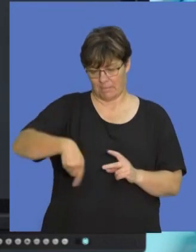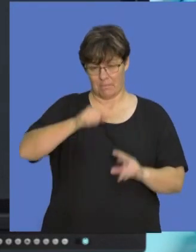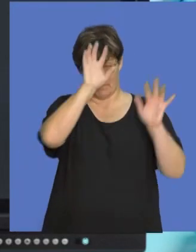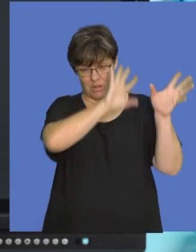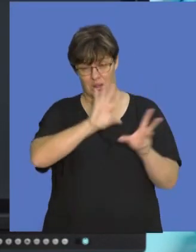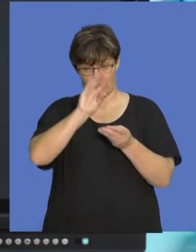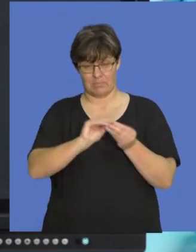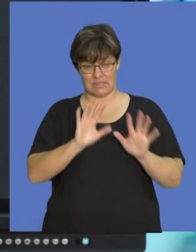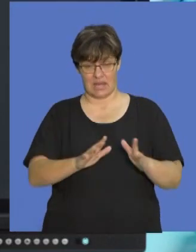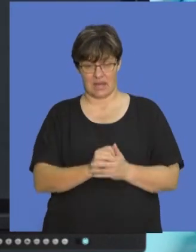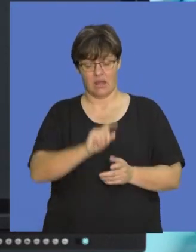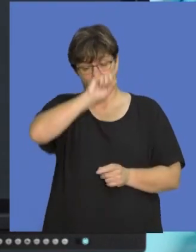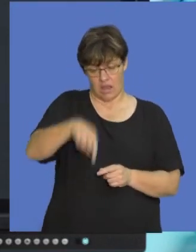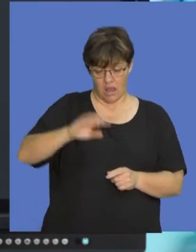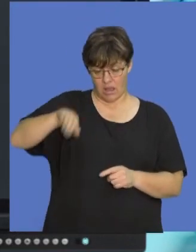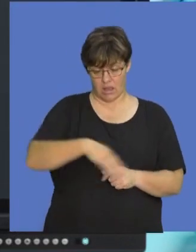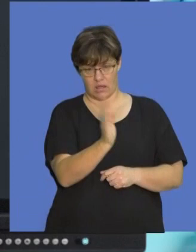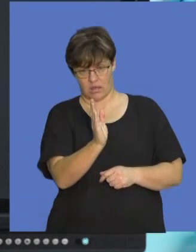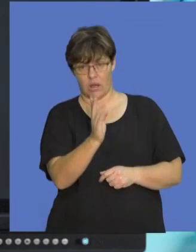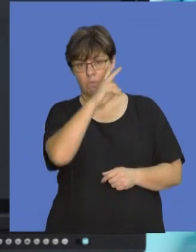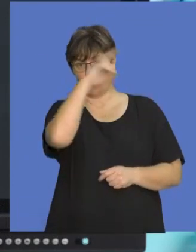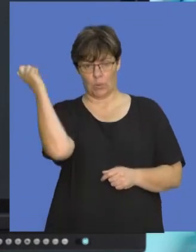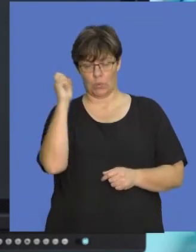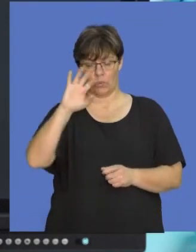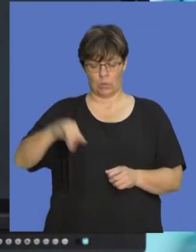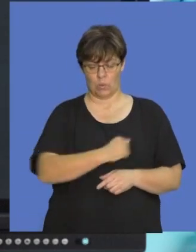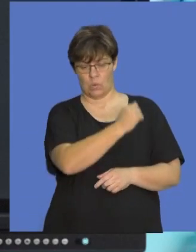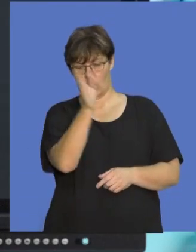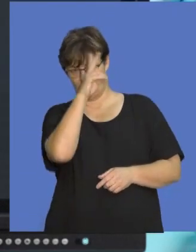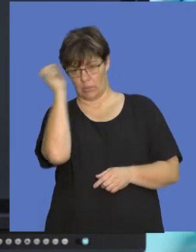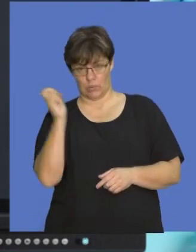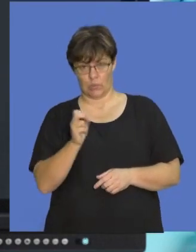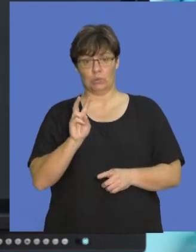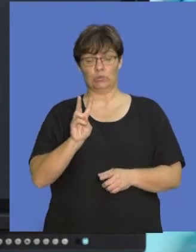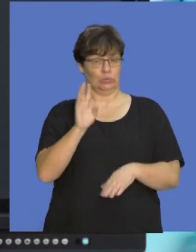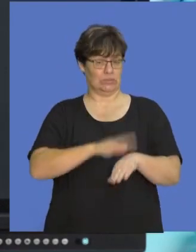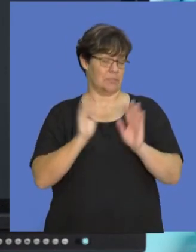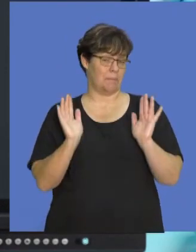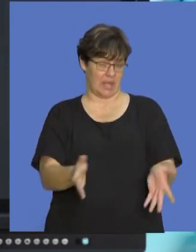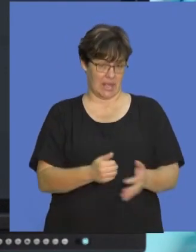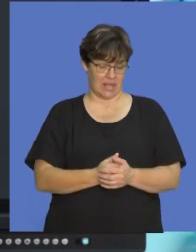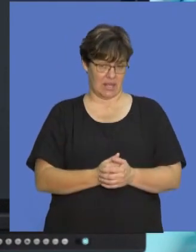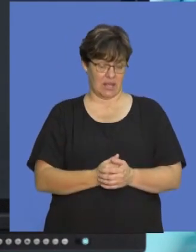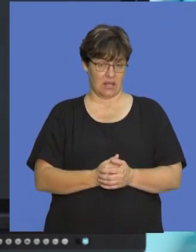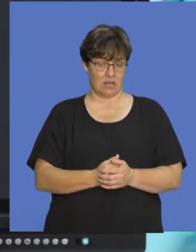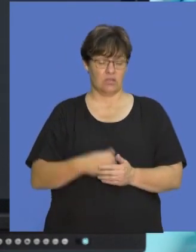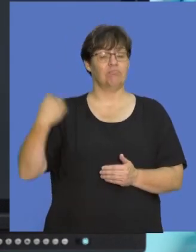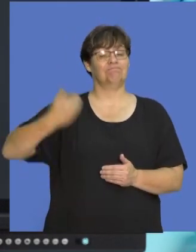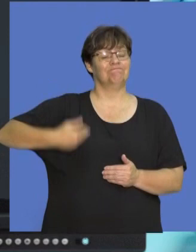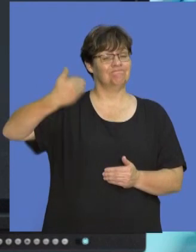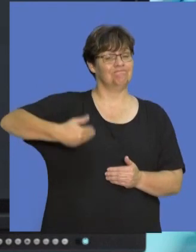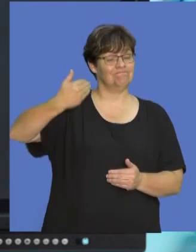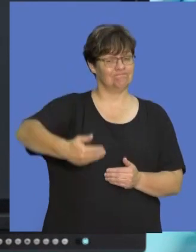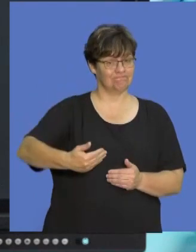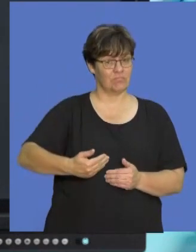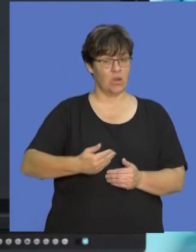find that the number of times that the spinner lands on blue, for example, is only 2, then the relative